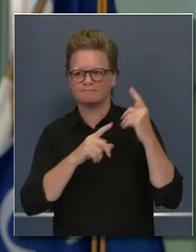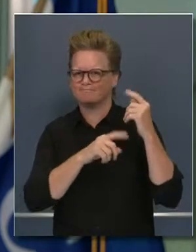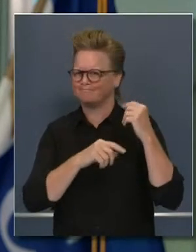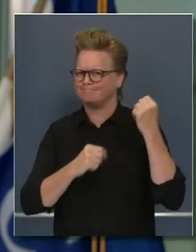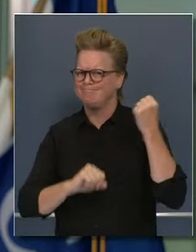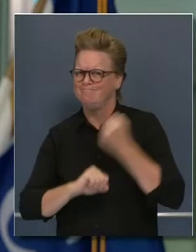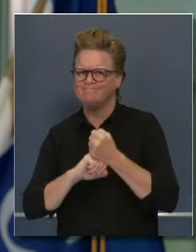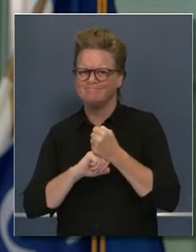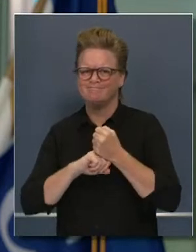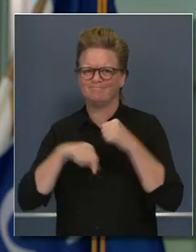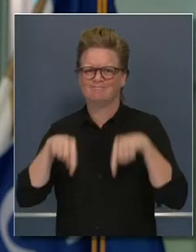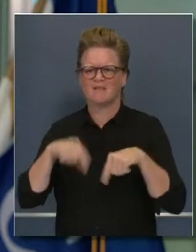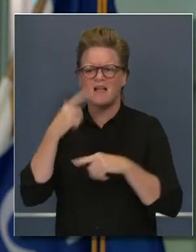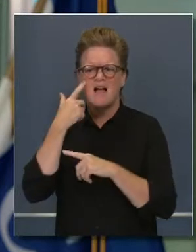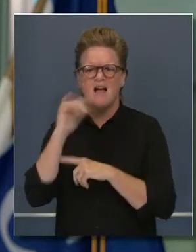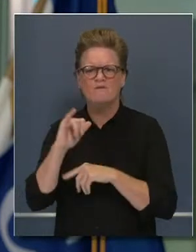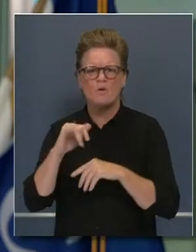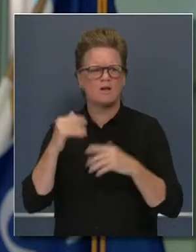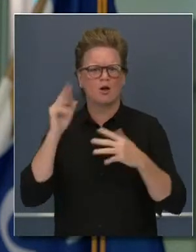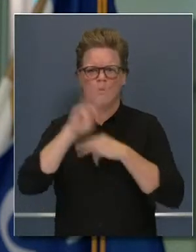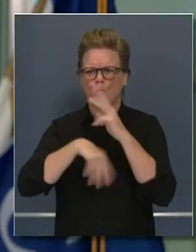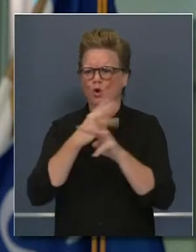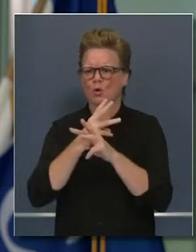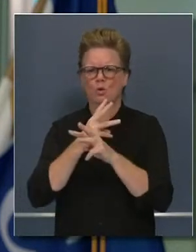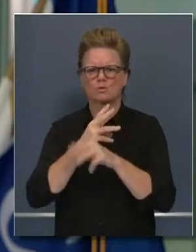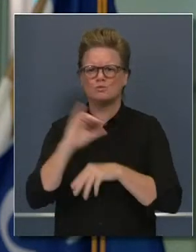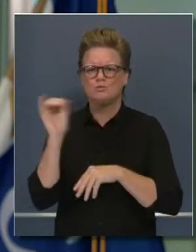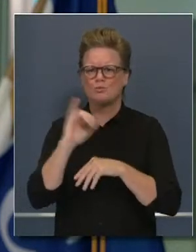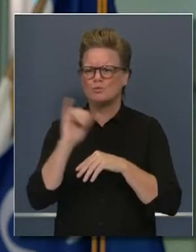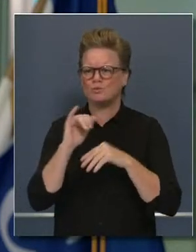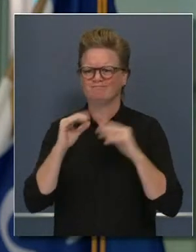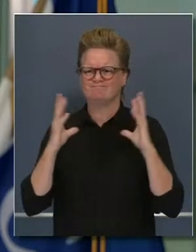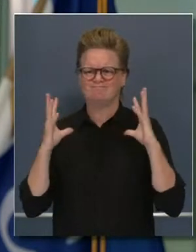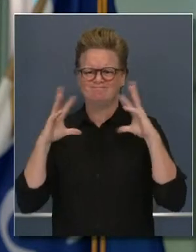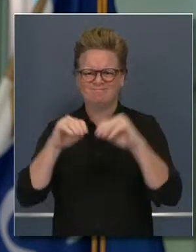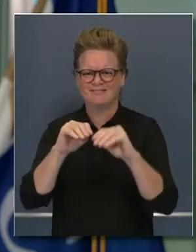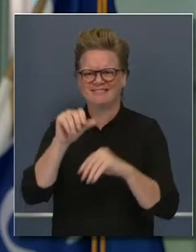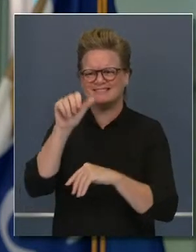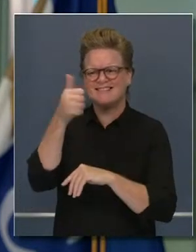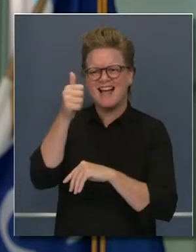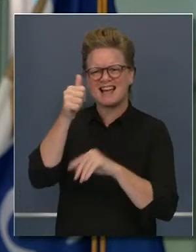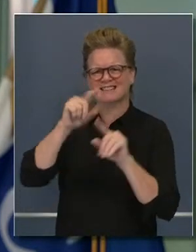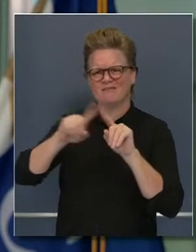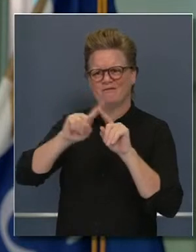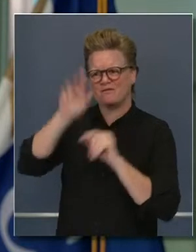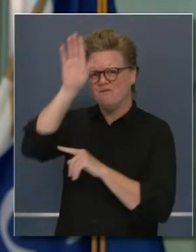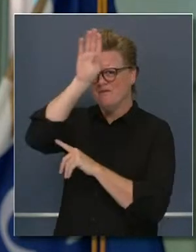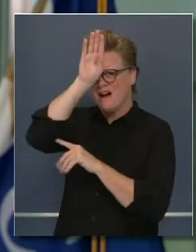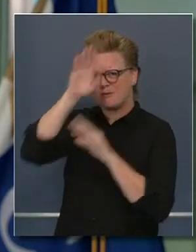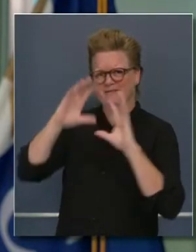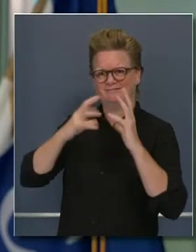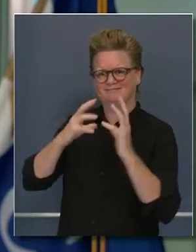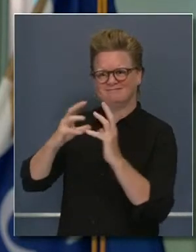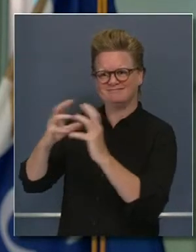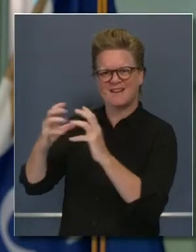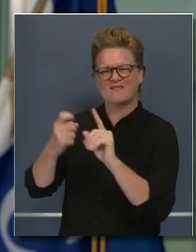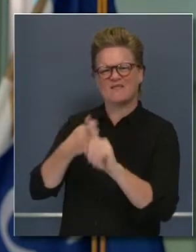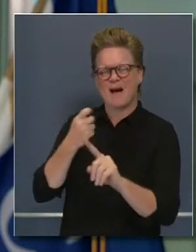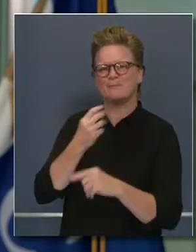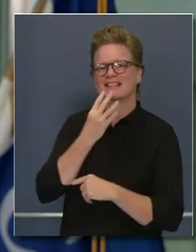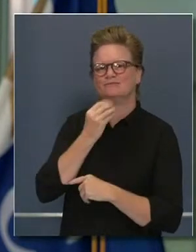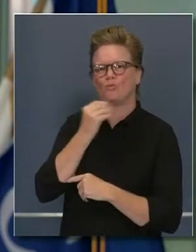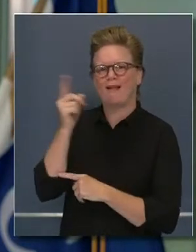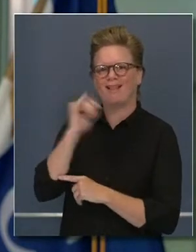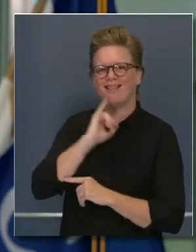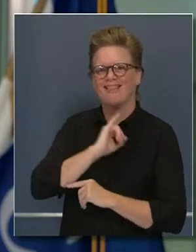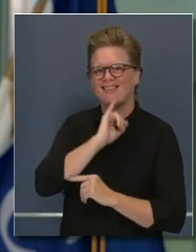and around the rest of the world. We had 10 individual firefighters come from Israel last week. week, I had the